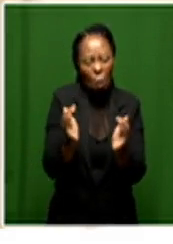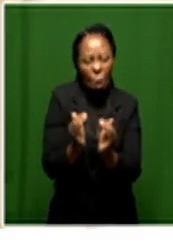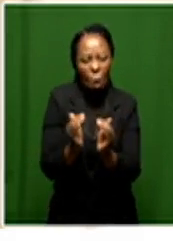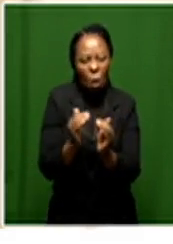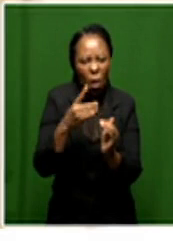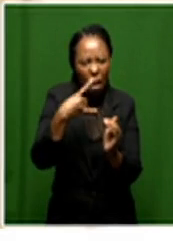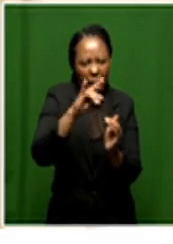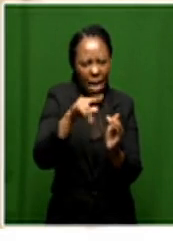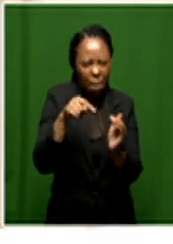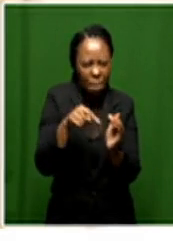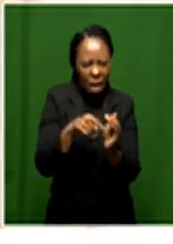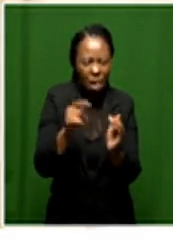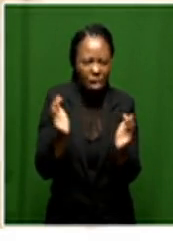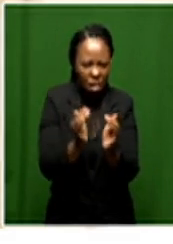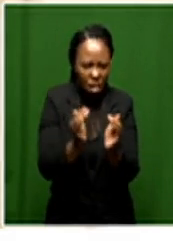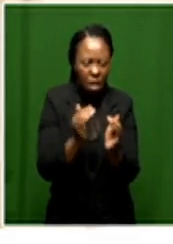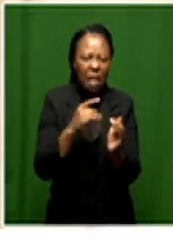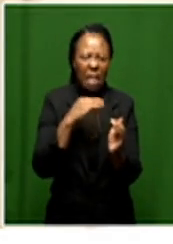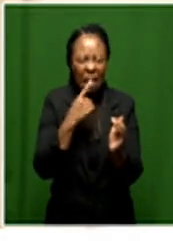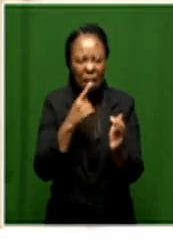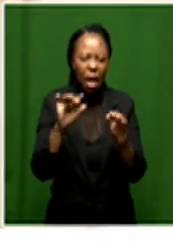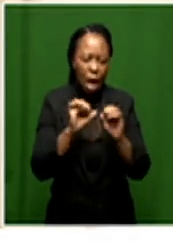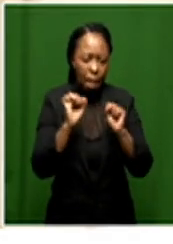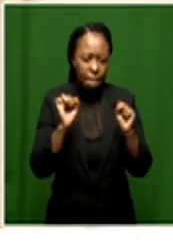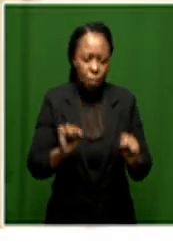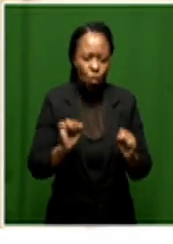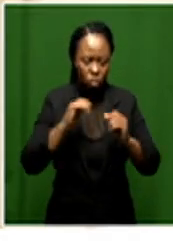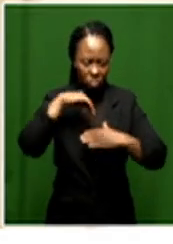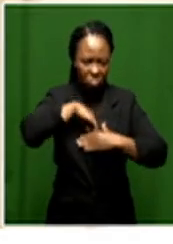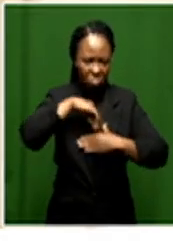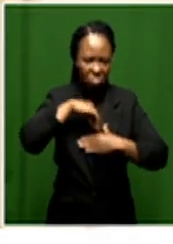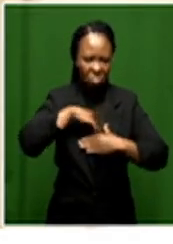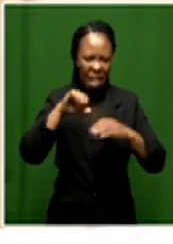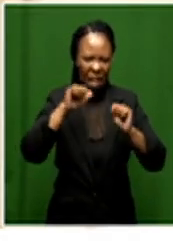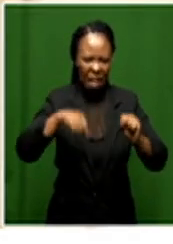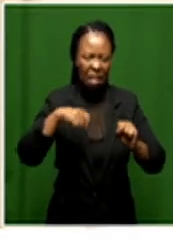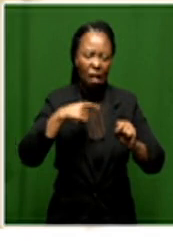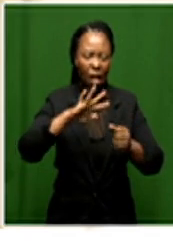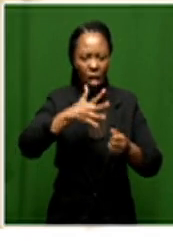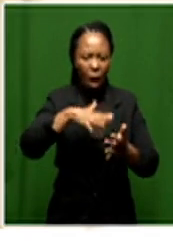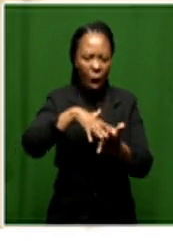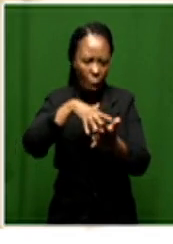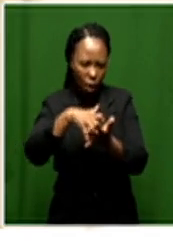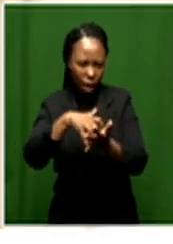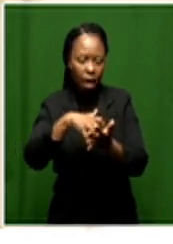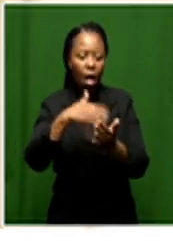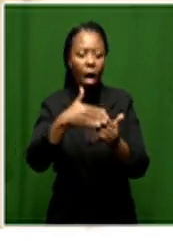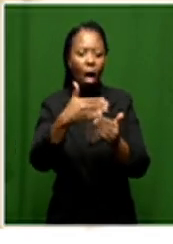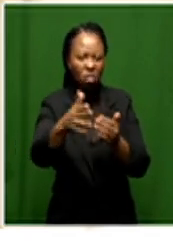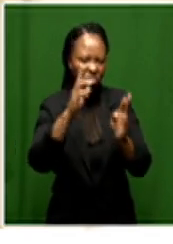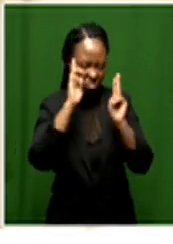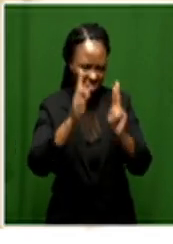with where the immunity has been compromised, the disease also results in severe